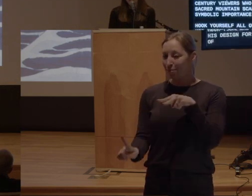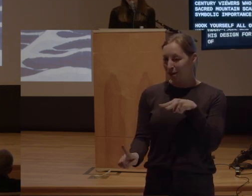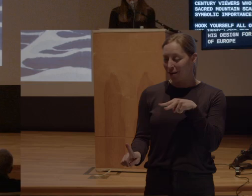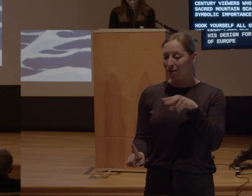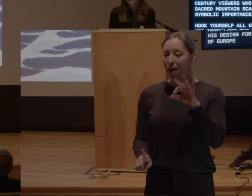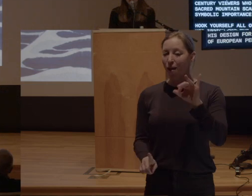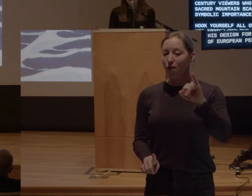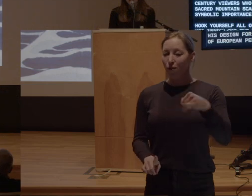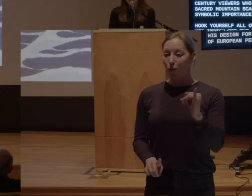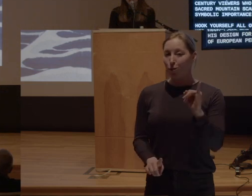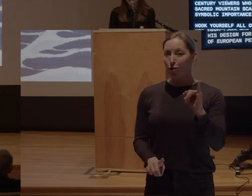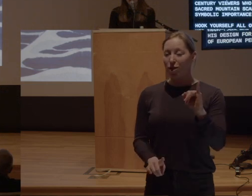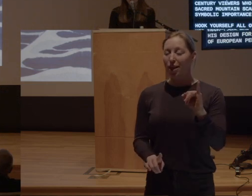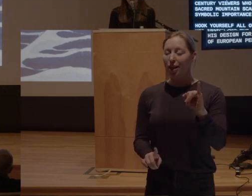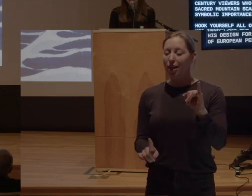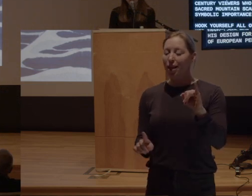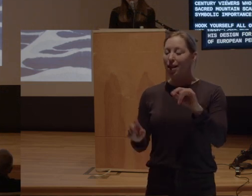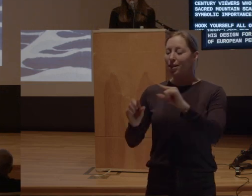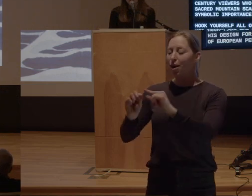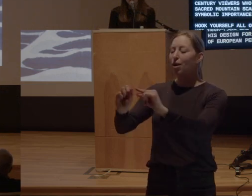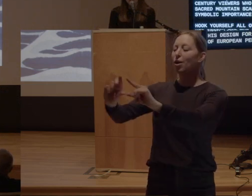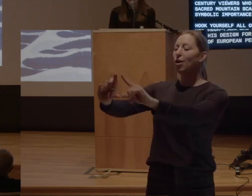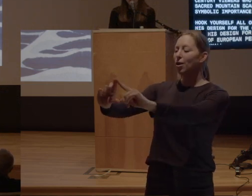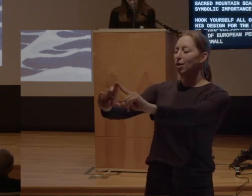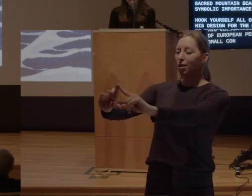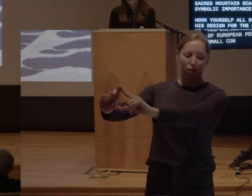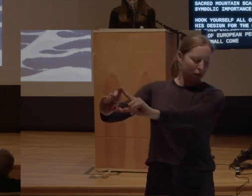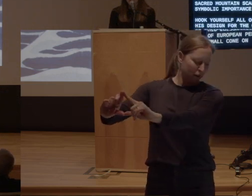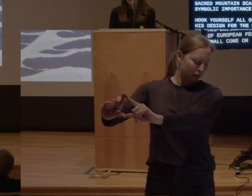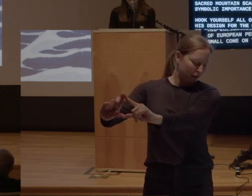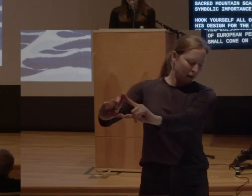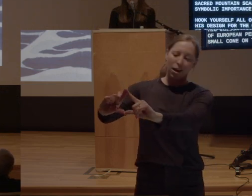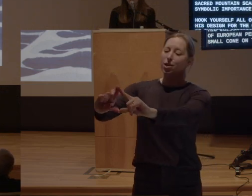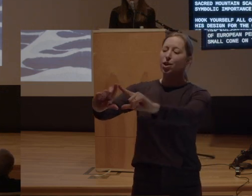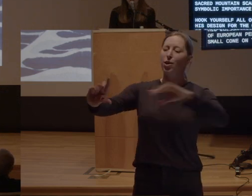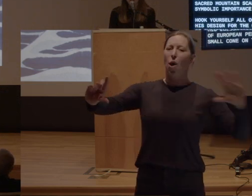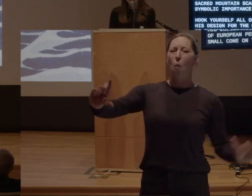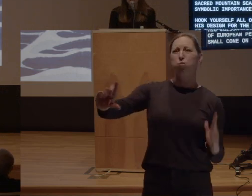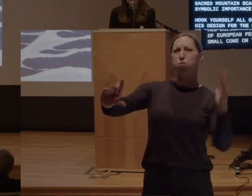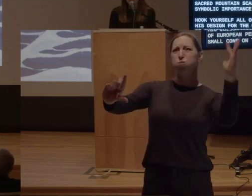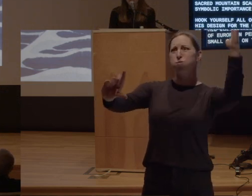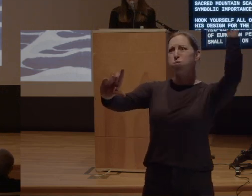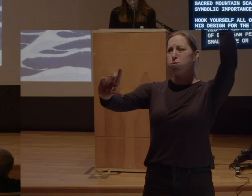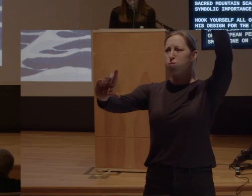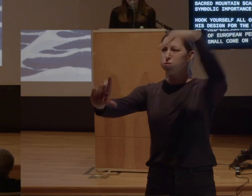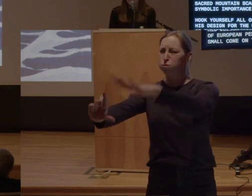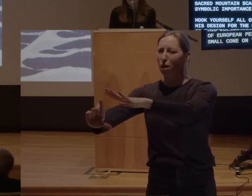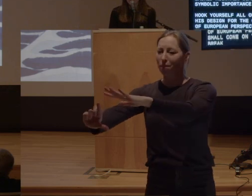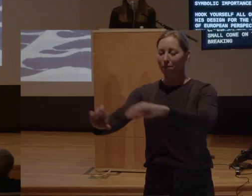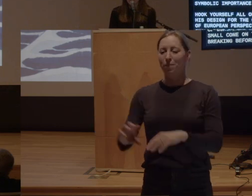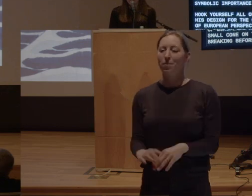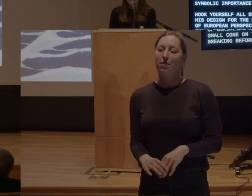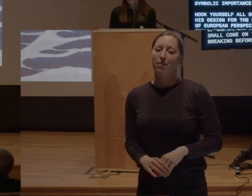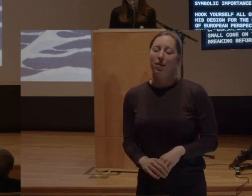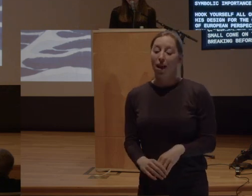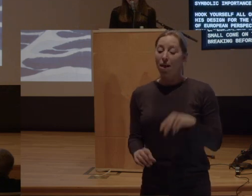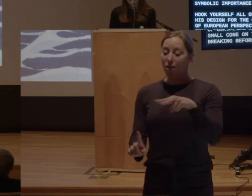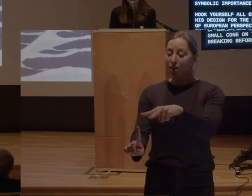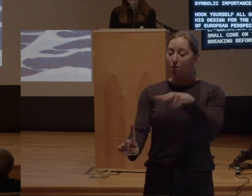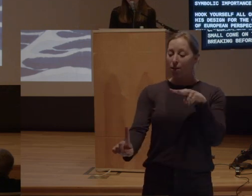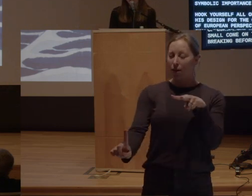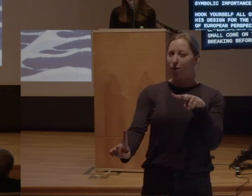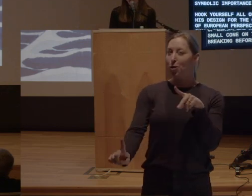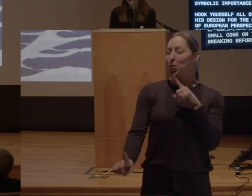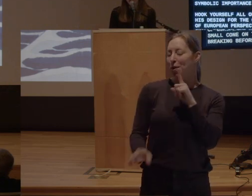is depicted as a small cone on the horizon, dwarfed by the wave breaking before our eyes. This perspective begs